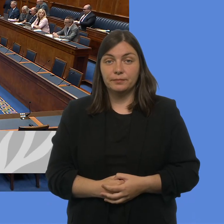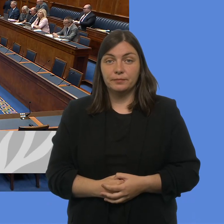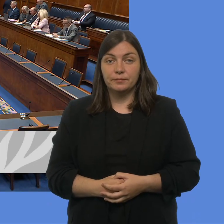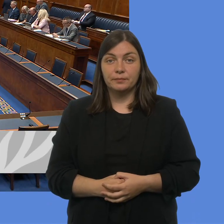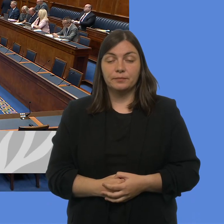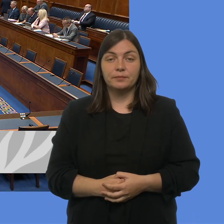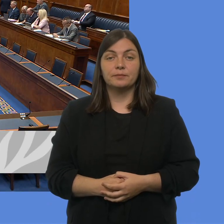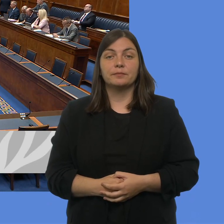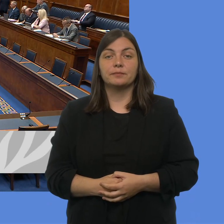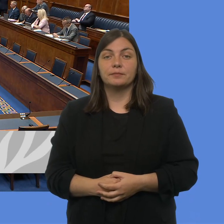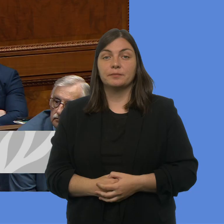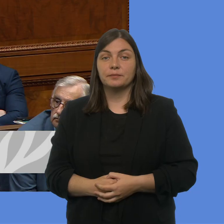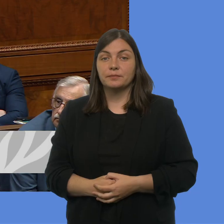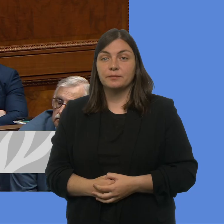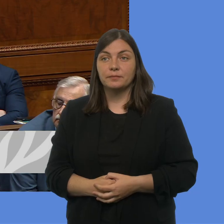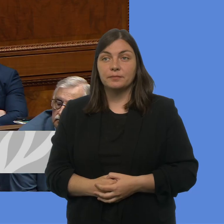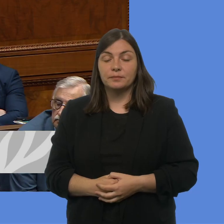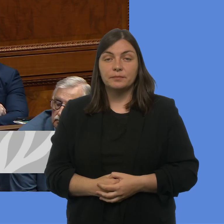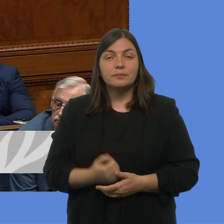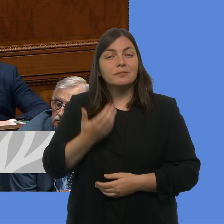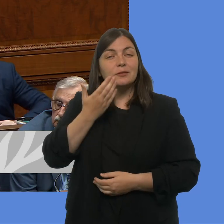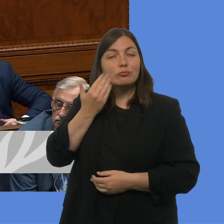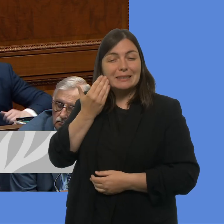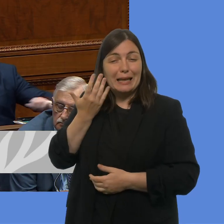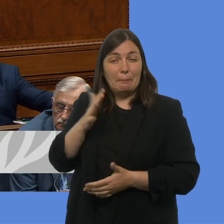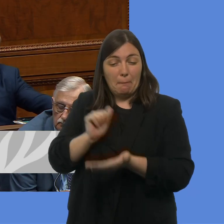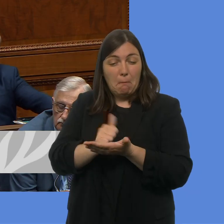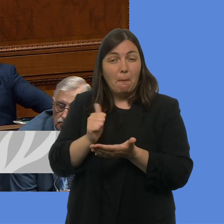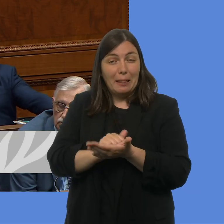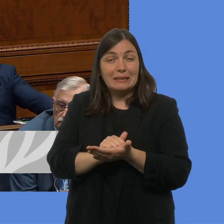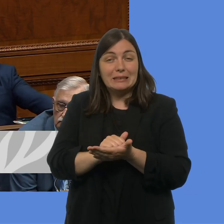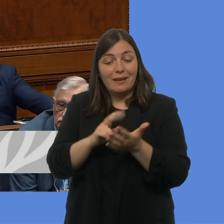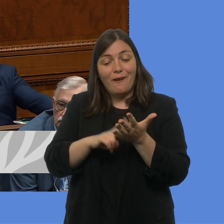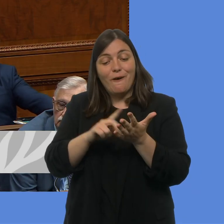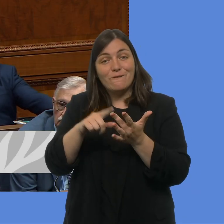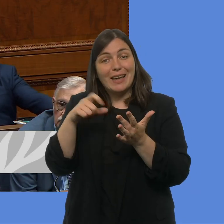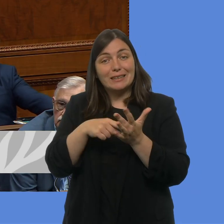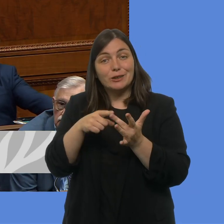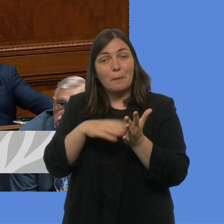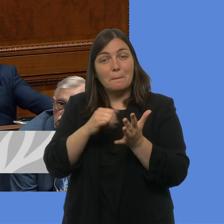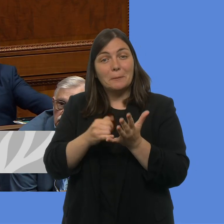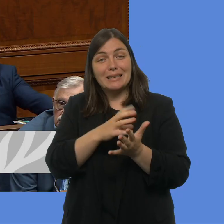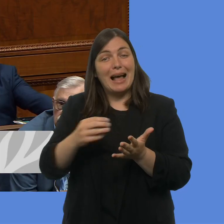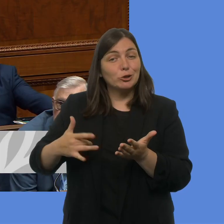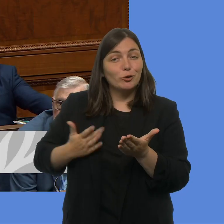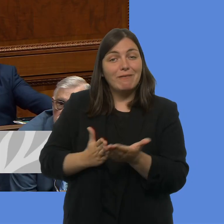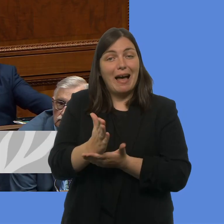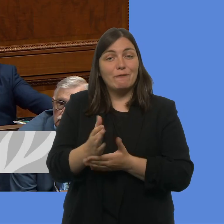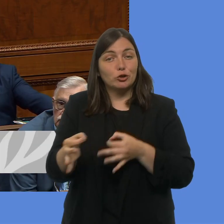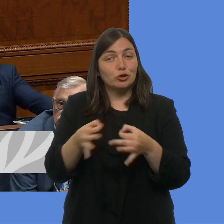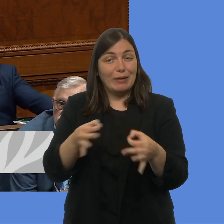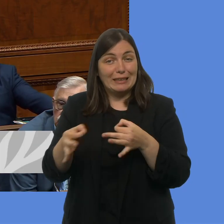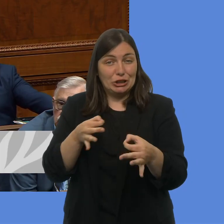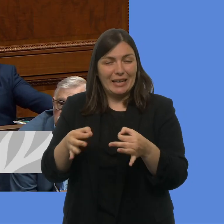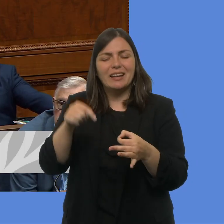Minister, I welcome the recent Victims and Survivors Strategy 2024 to 2034. It refers on multiple occasions for a victim-centred